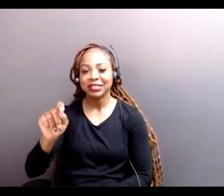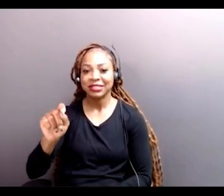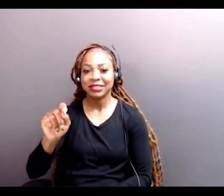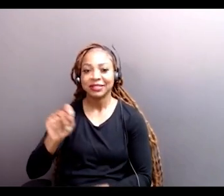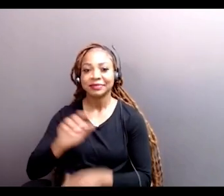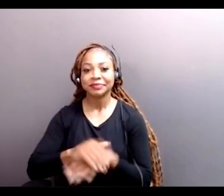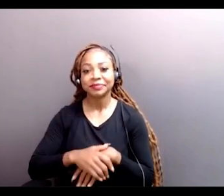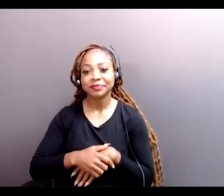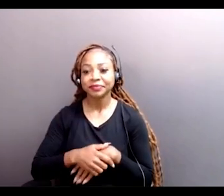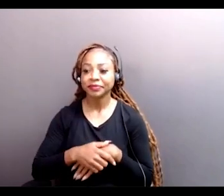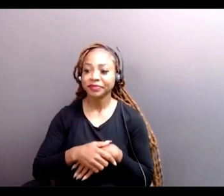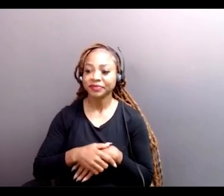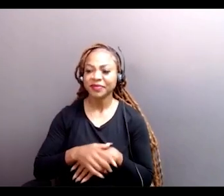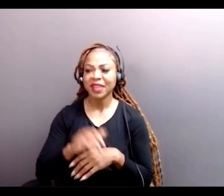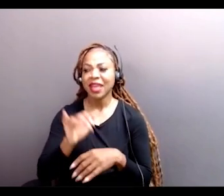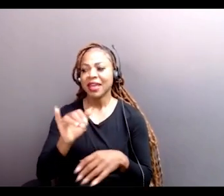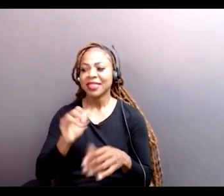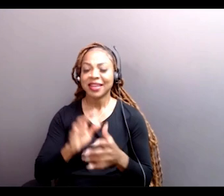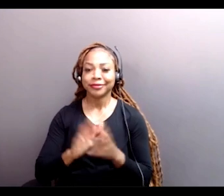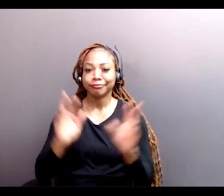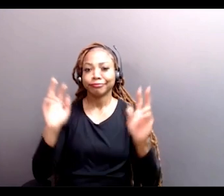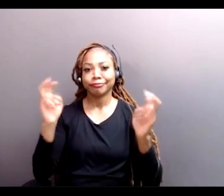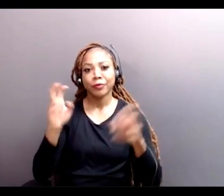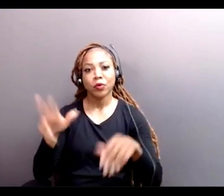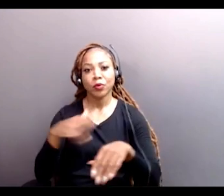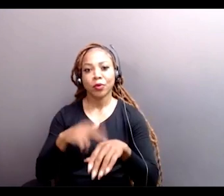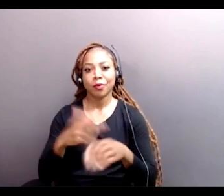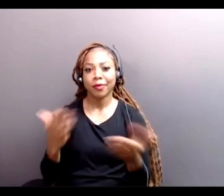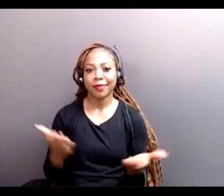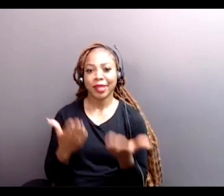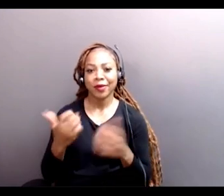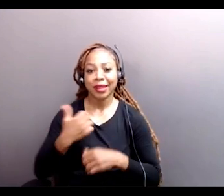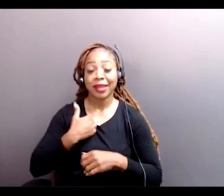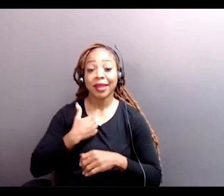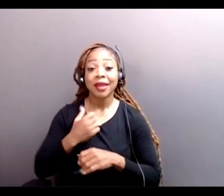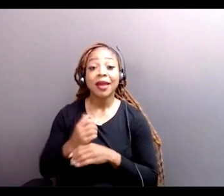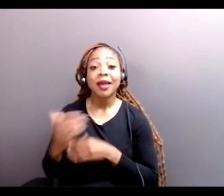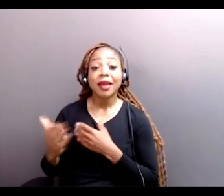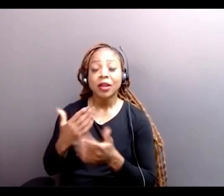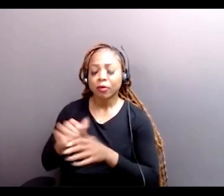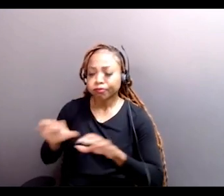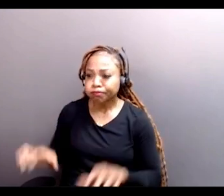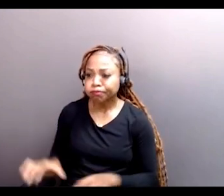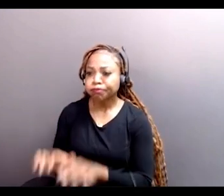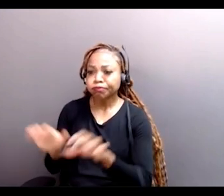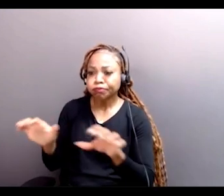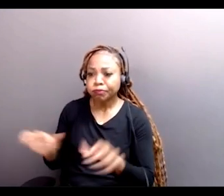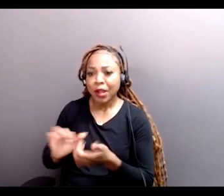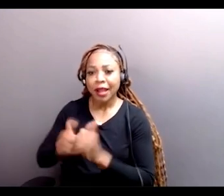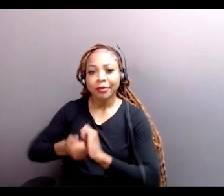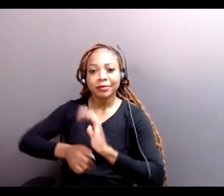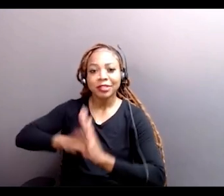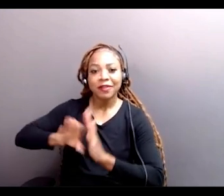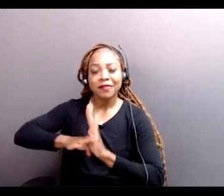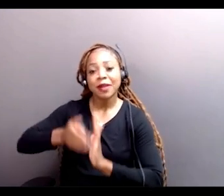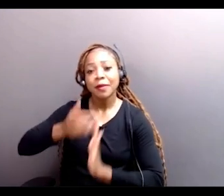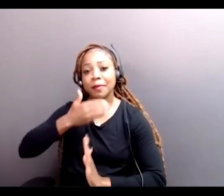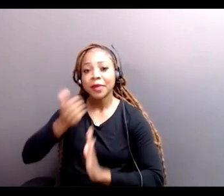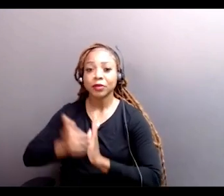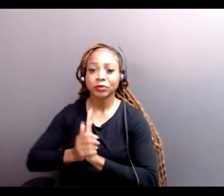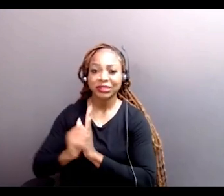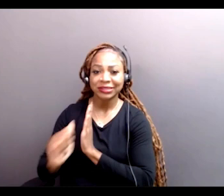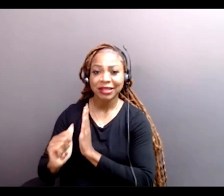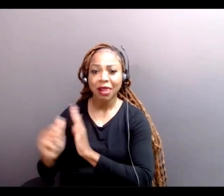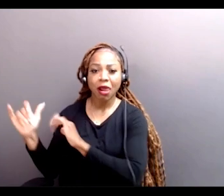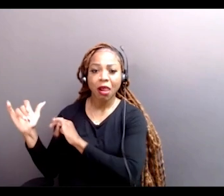exception to the norm in this country. So the work we've been doing on developing competencies is already